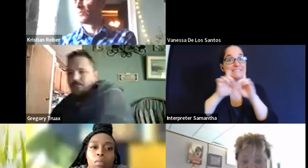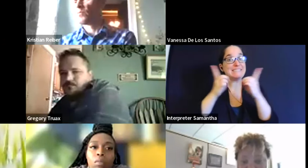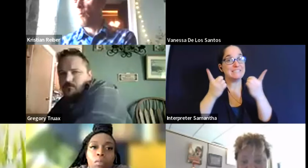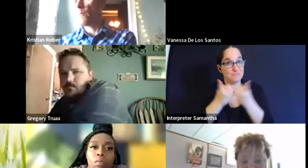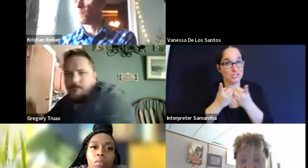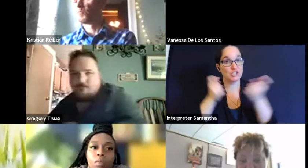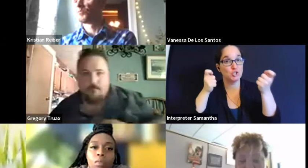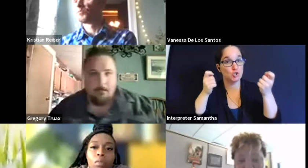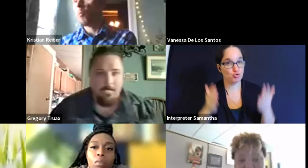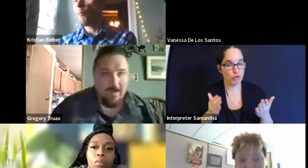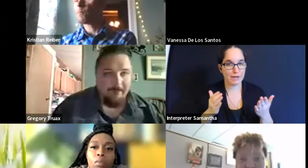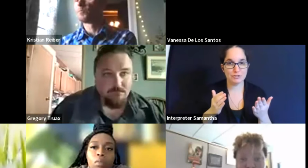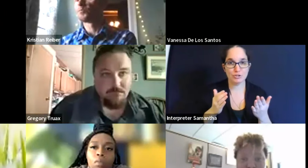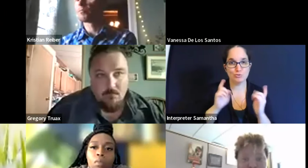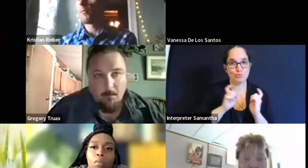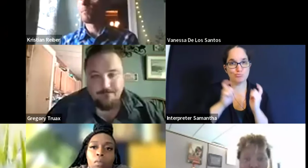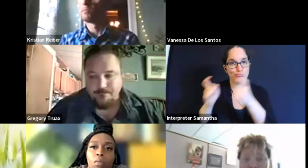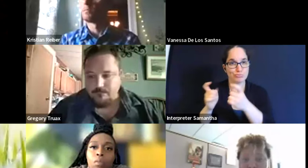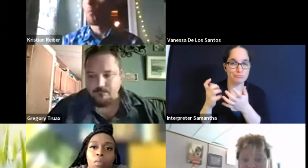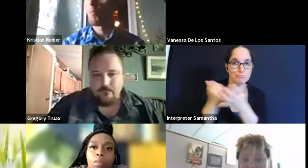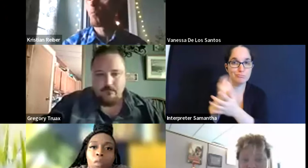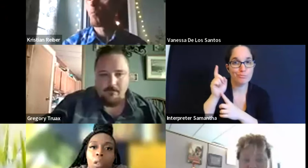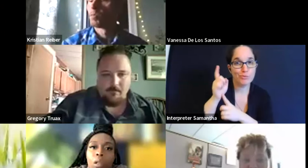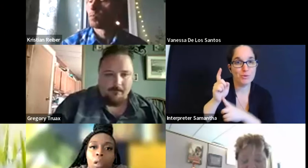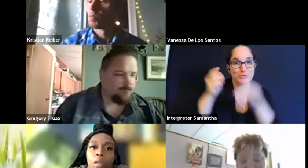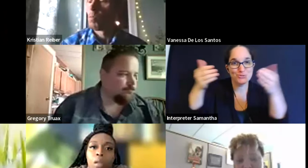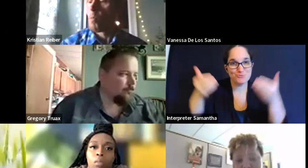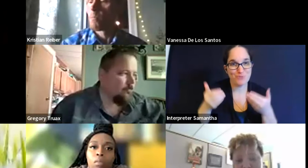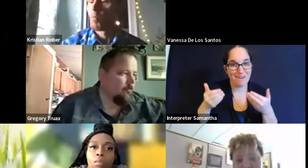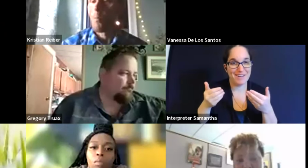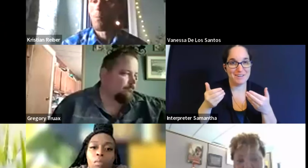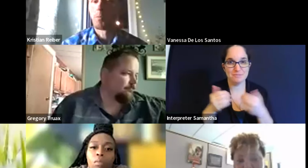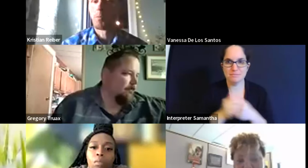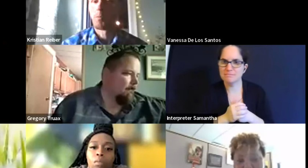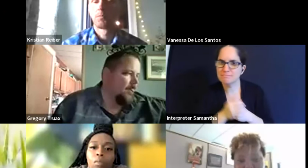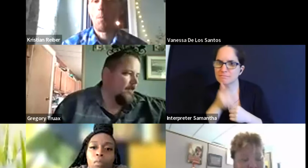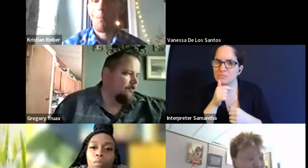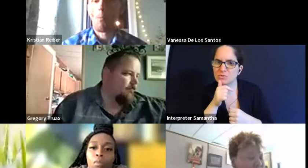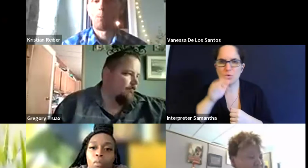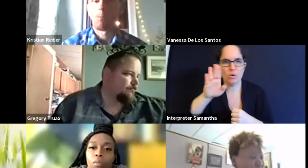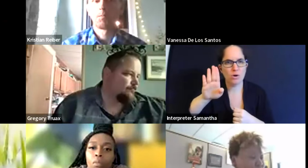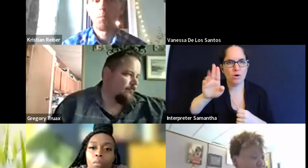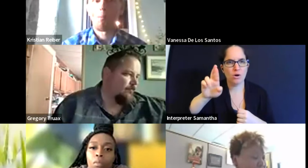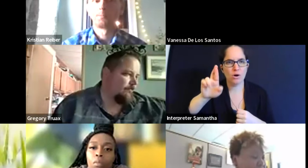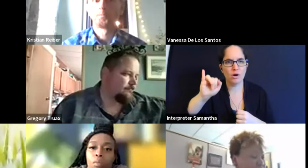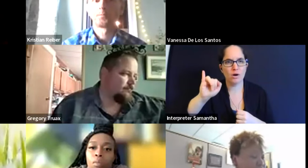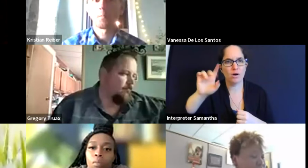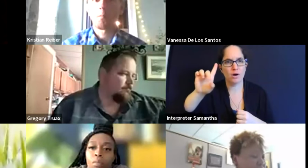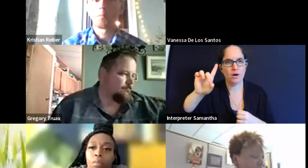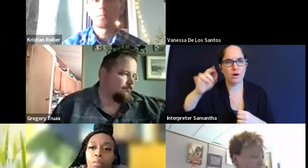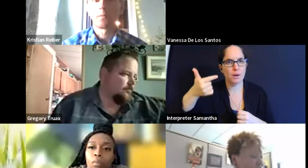and I wanted to make sure I gave them the opportunity to welcome you and introduce themselves. So I don't know, Bridget, if you're on, if you want to